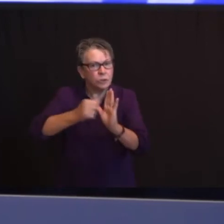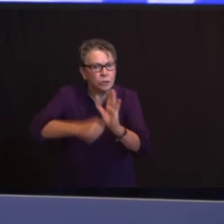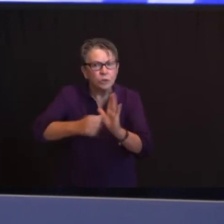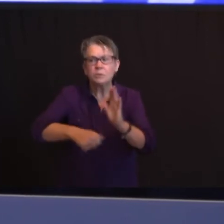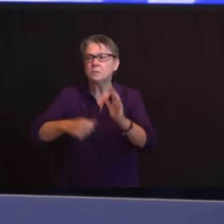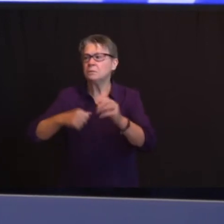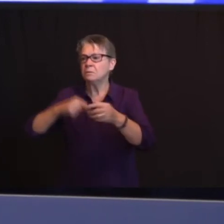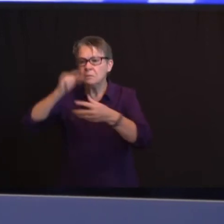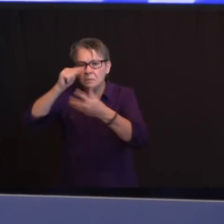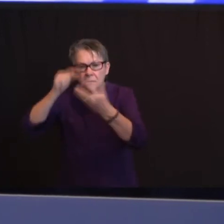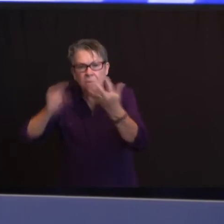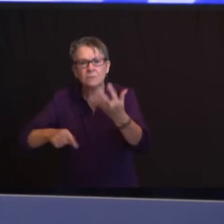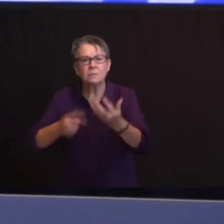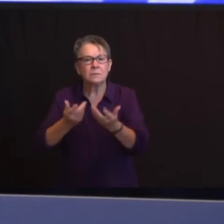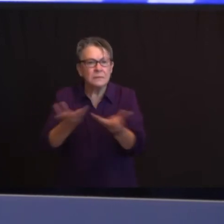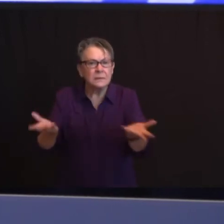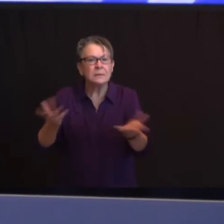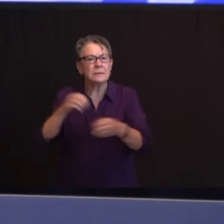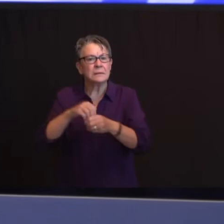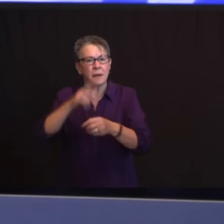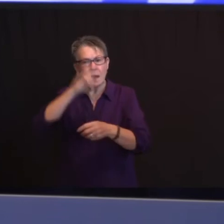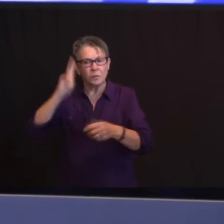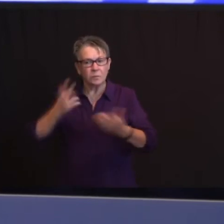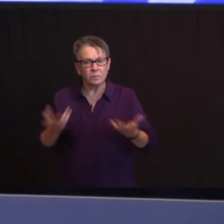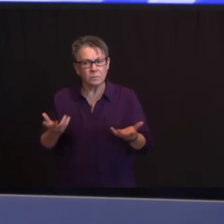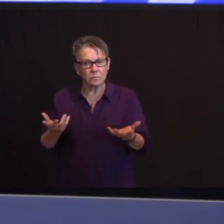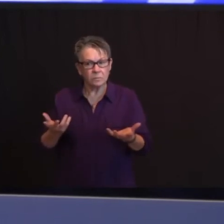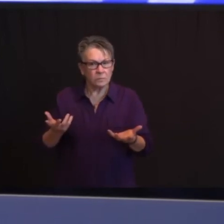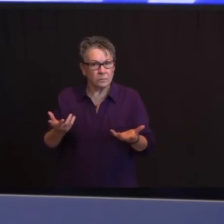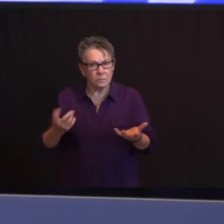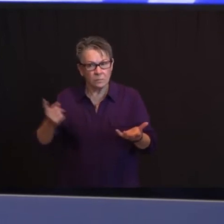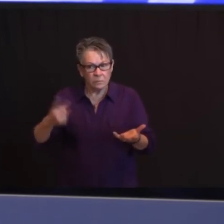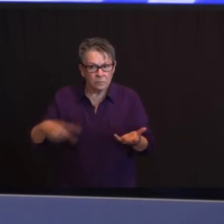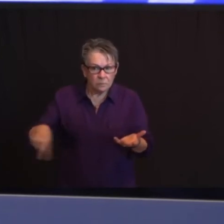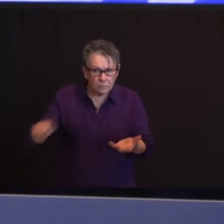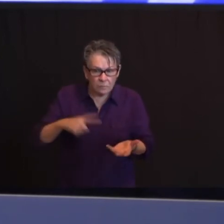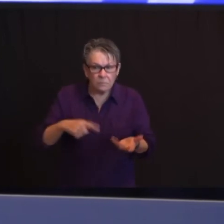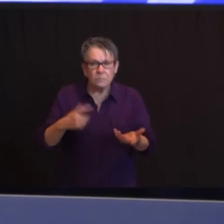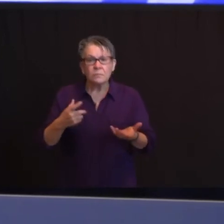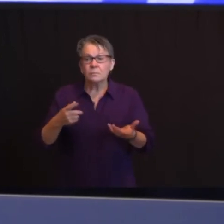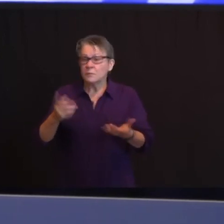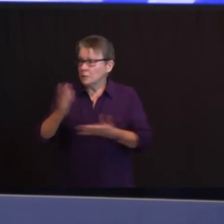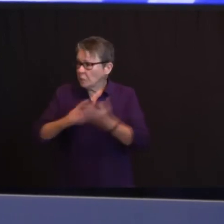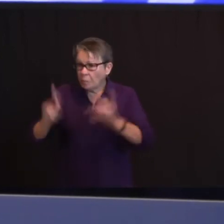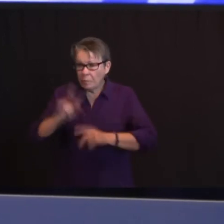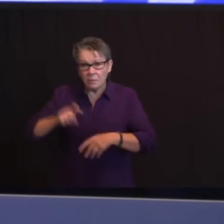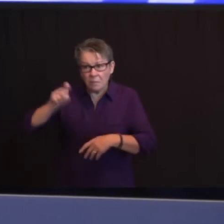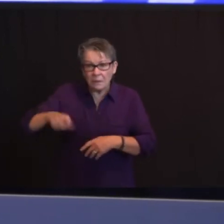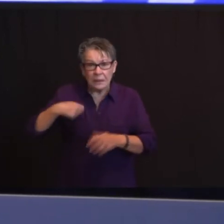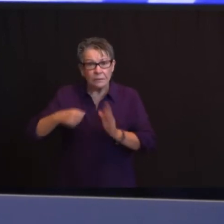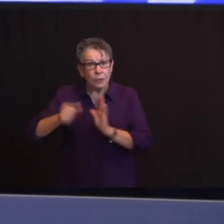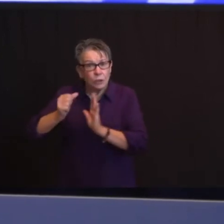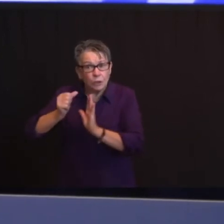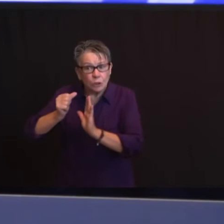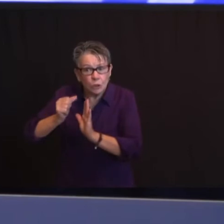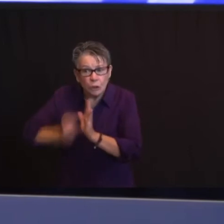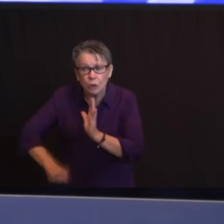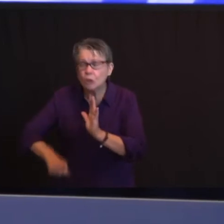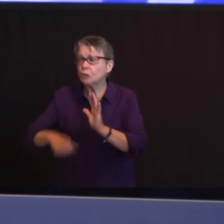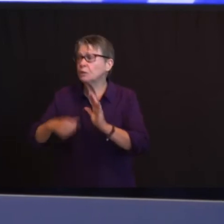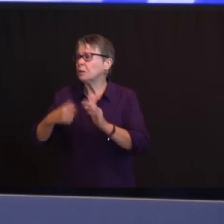to keep a percentage of medical surgical beds and a percentage of their critical care beds open for a potential